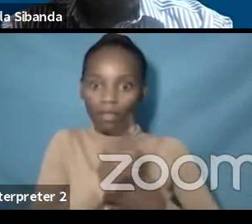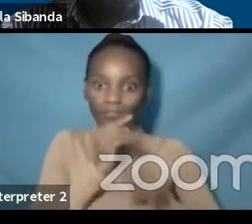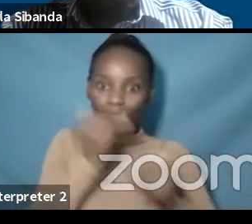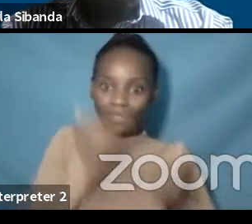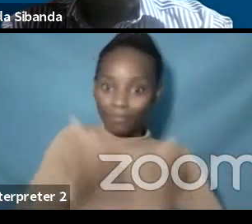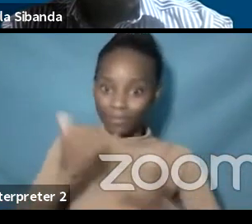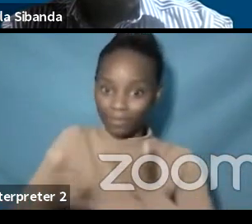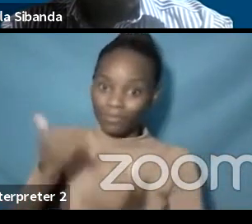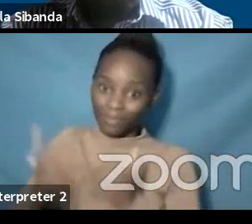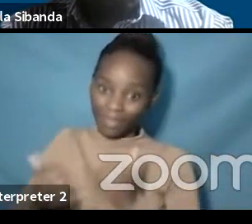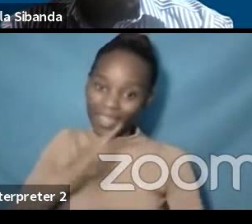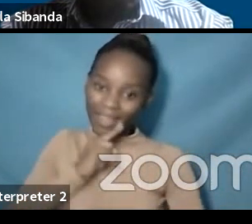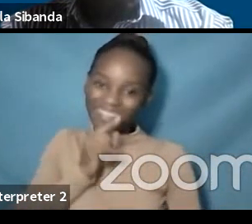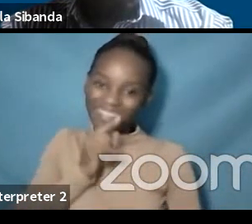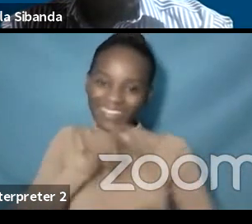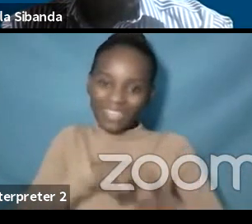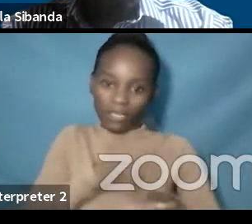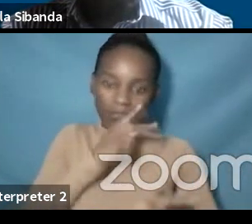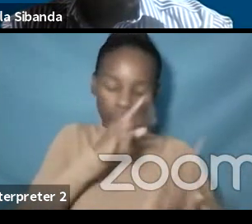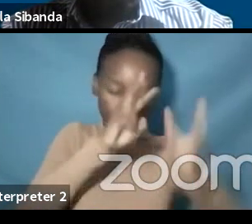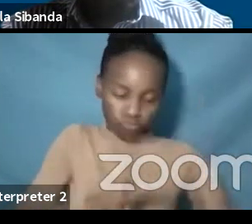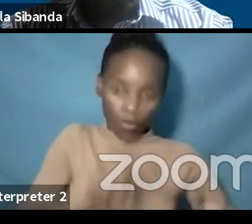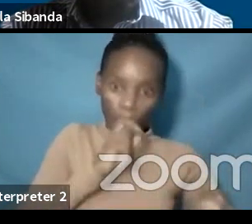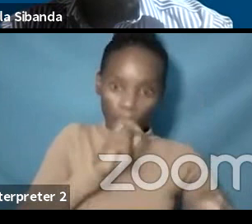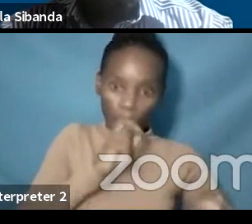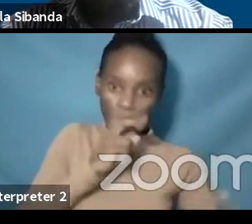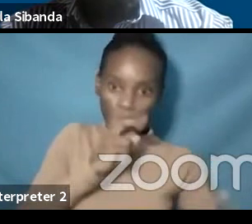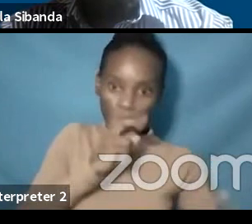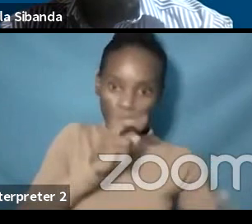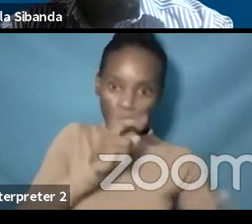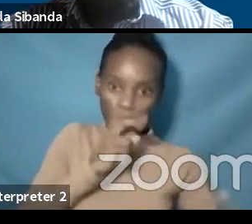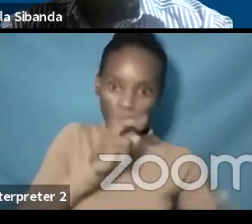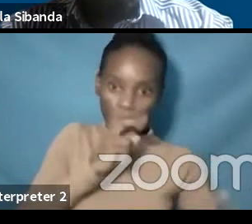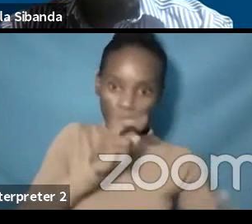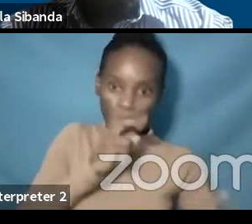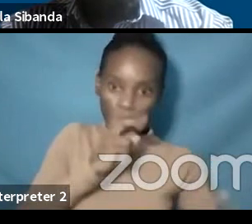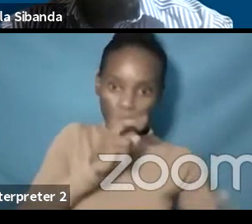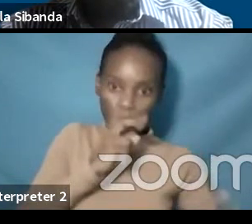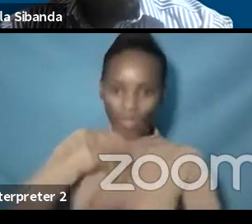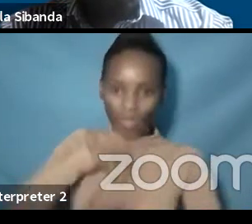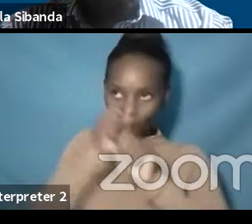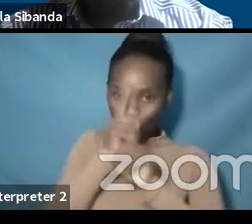the manufacturers, and we have put our eyes on those, and